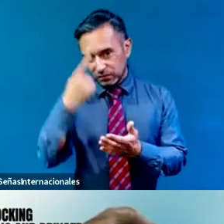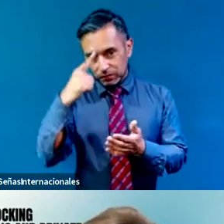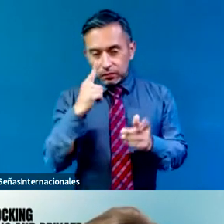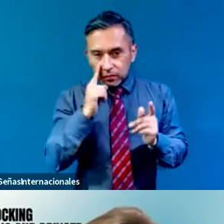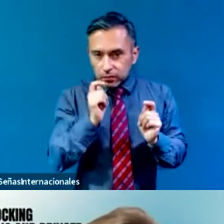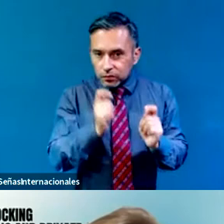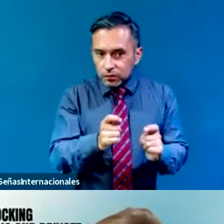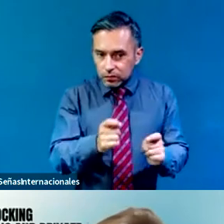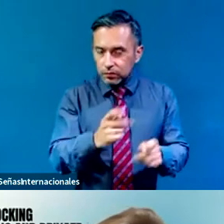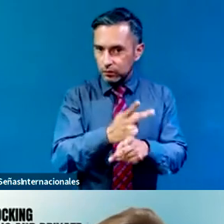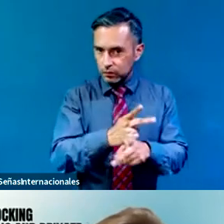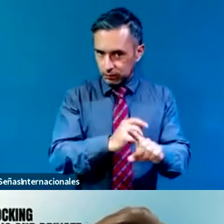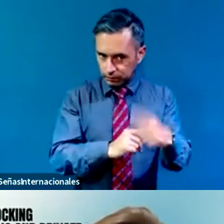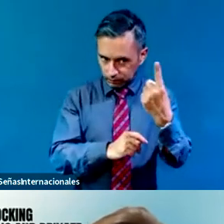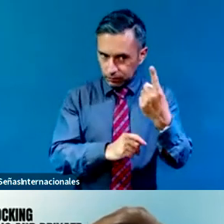and